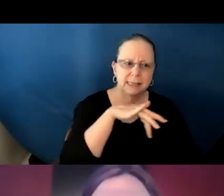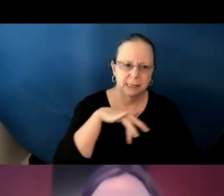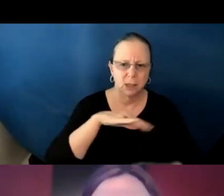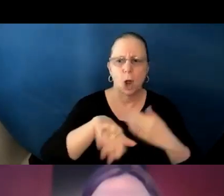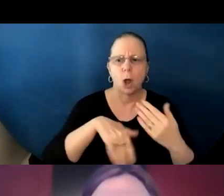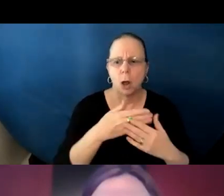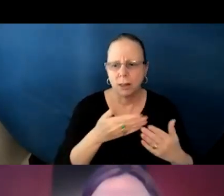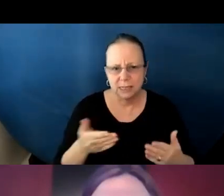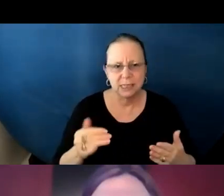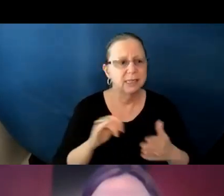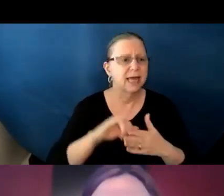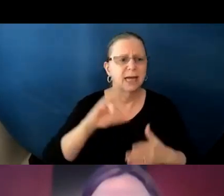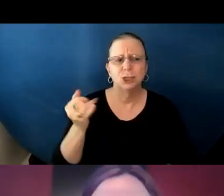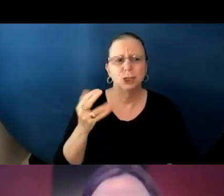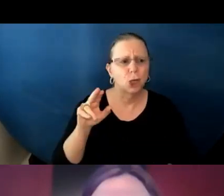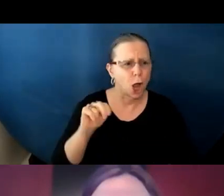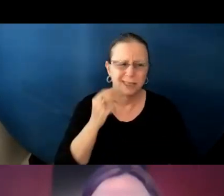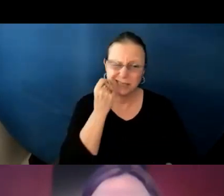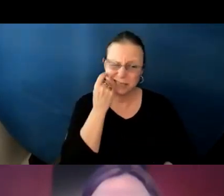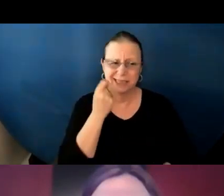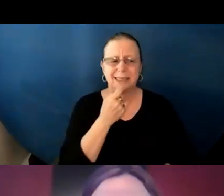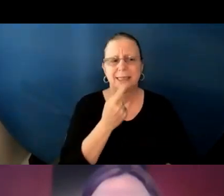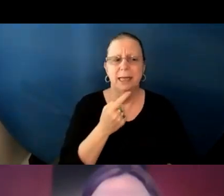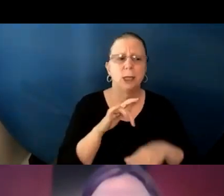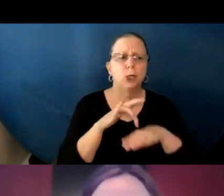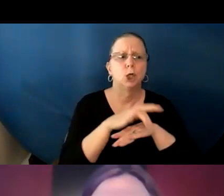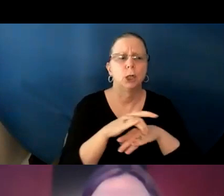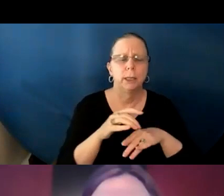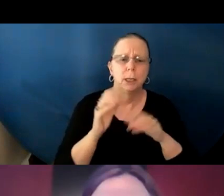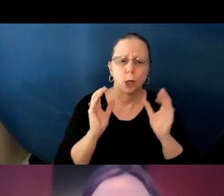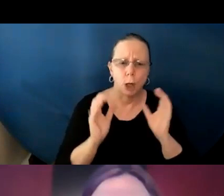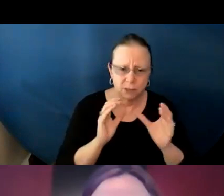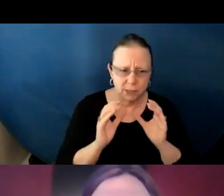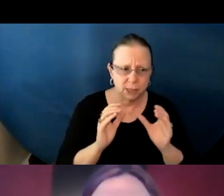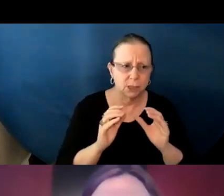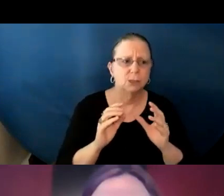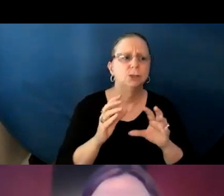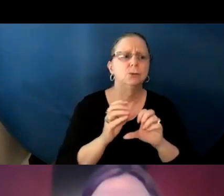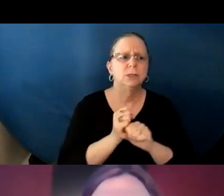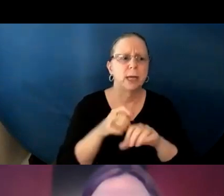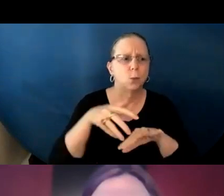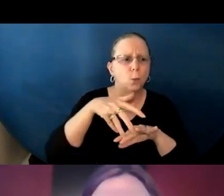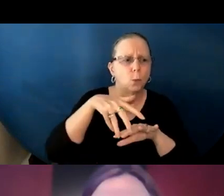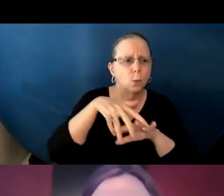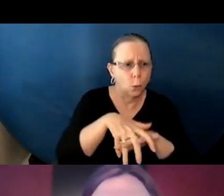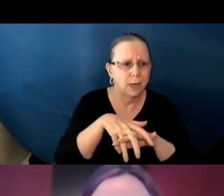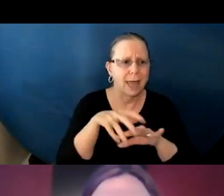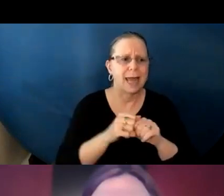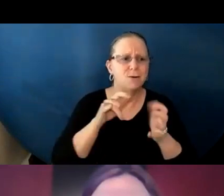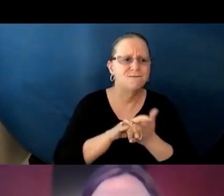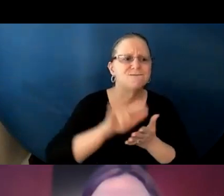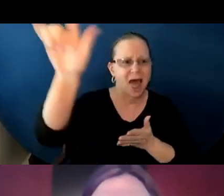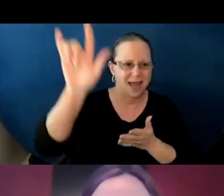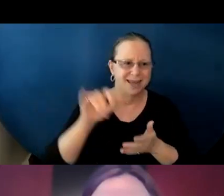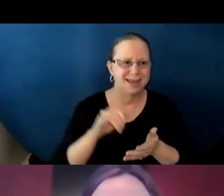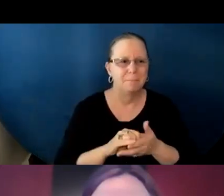that John just laid out in the earlier conversation to take root and to take flight. My wife calls it roots and